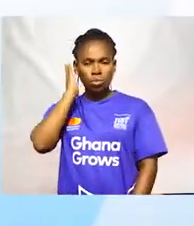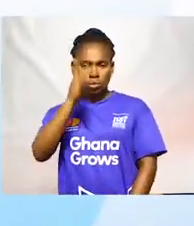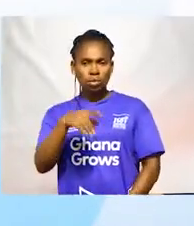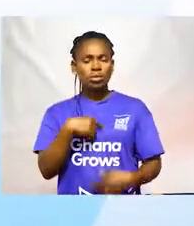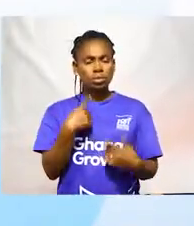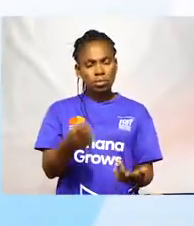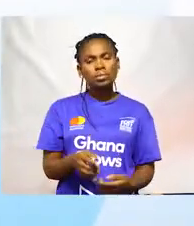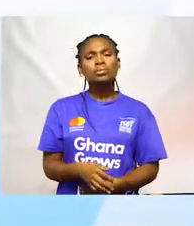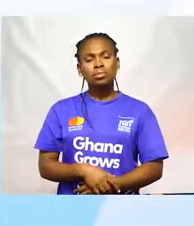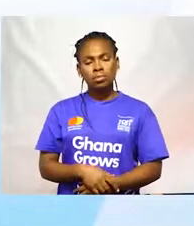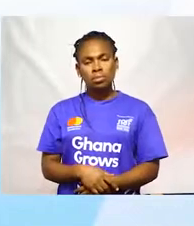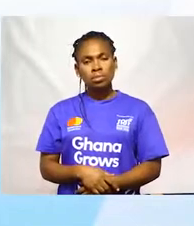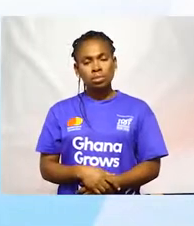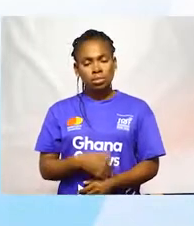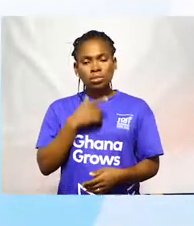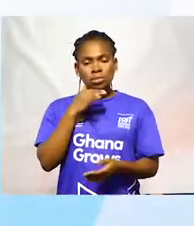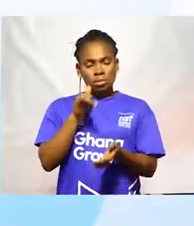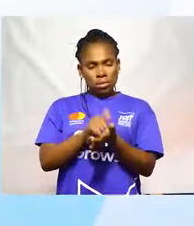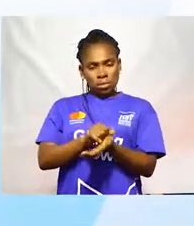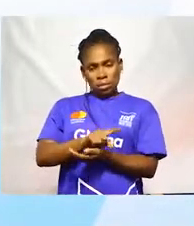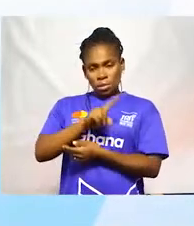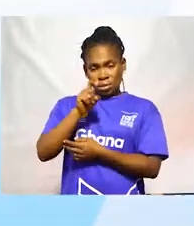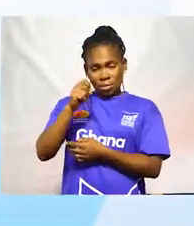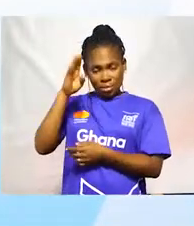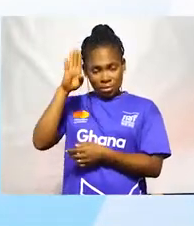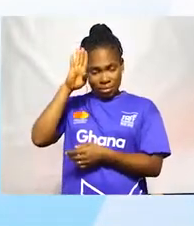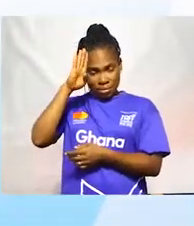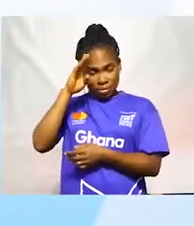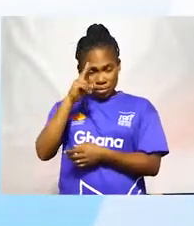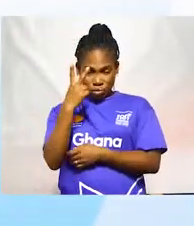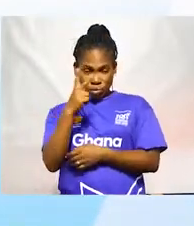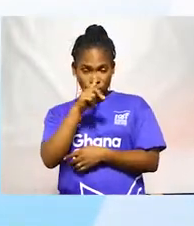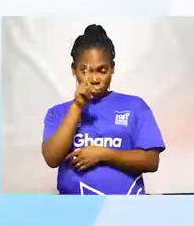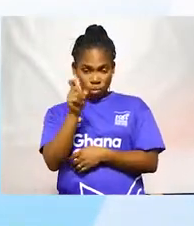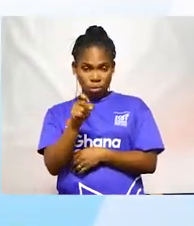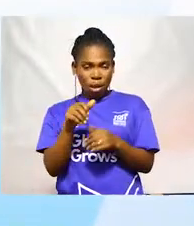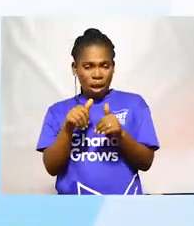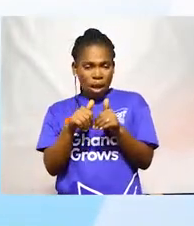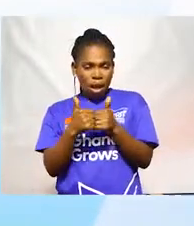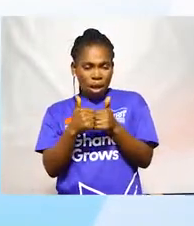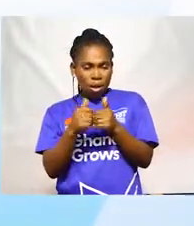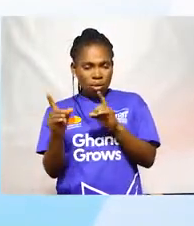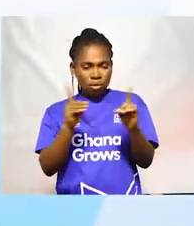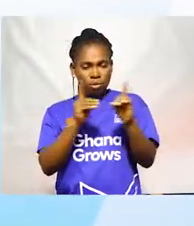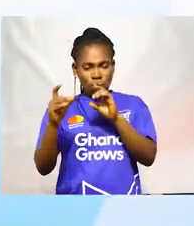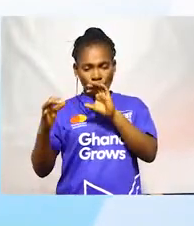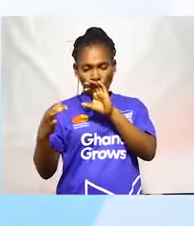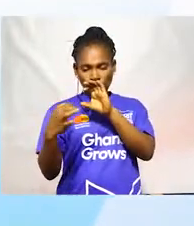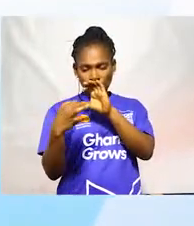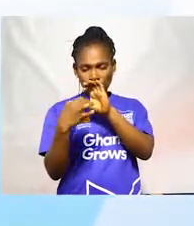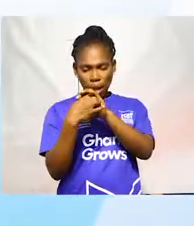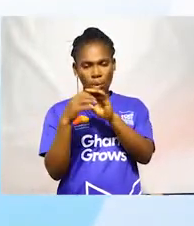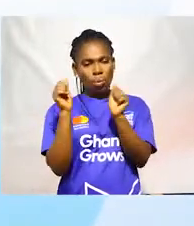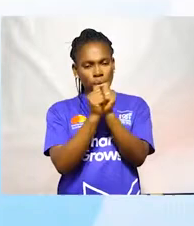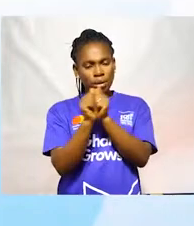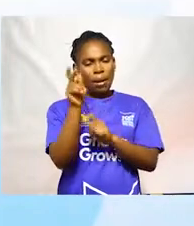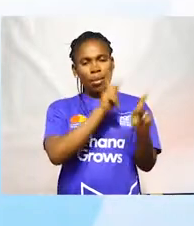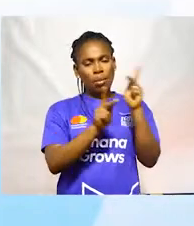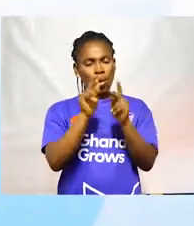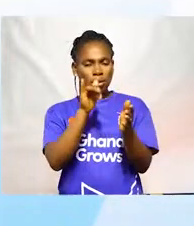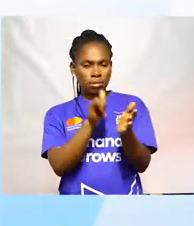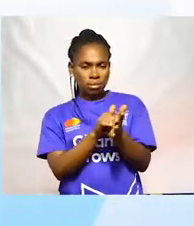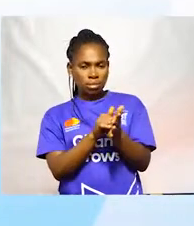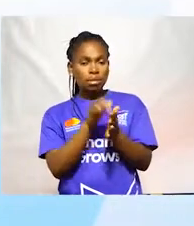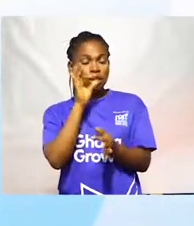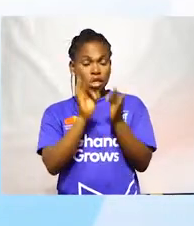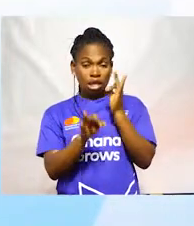same people. Mm. I have two questions straight away in my mind. Okay. How do you connect with people like that? And if you get a rare